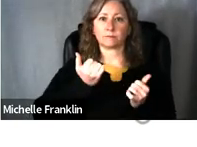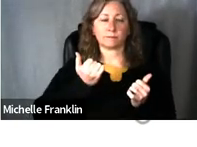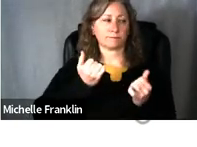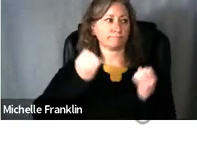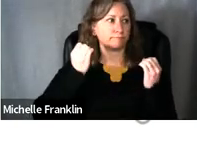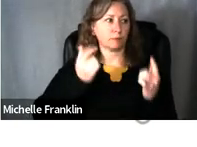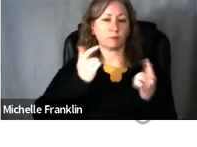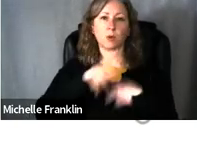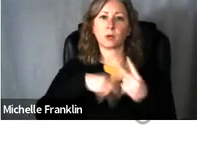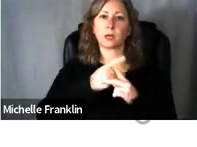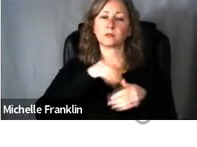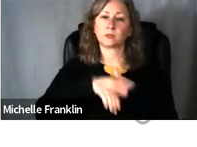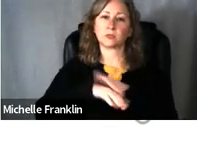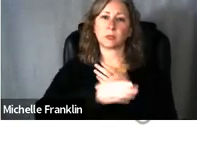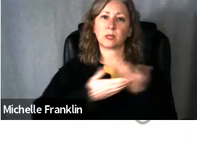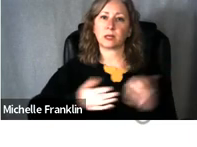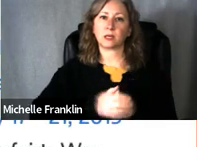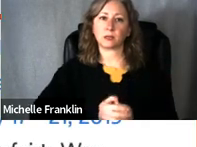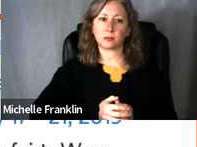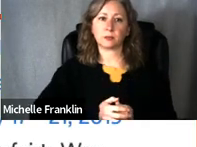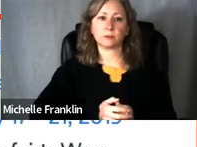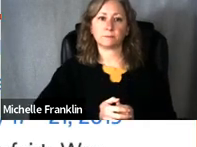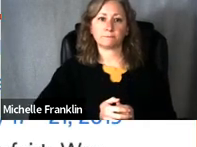so. Next slide, please.